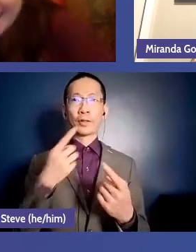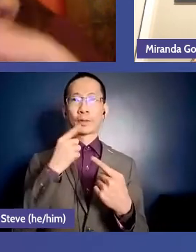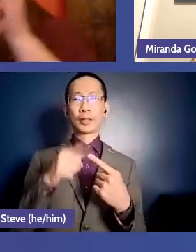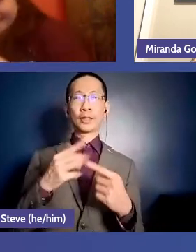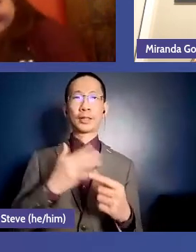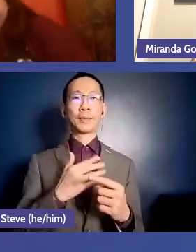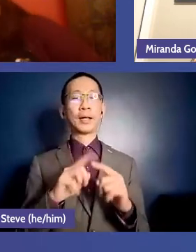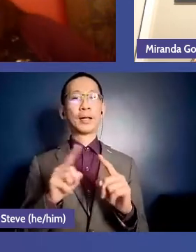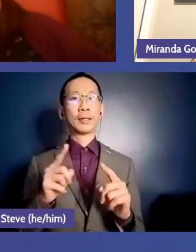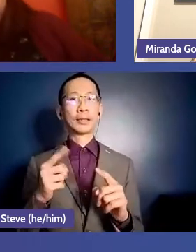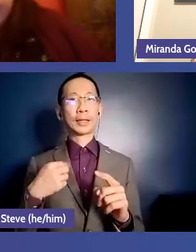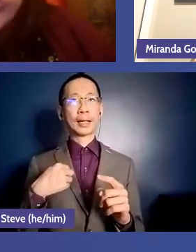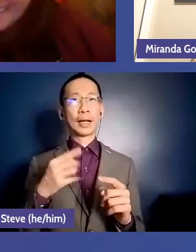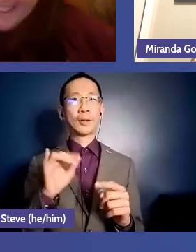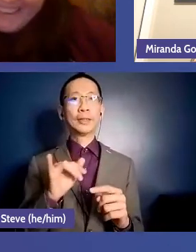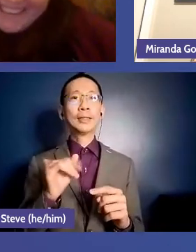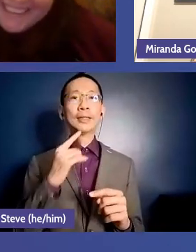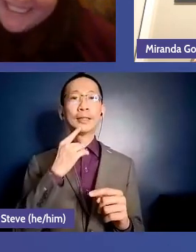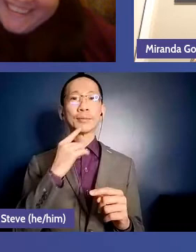like,